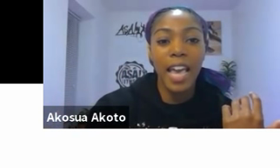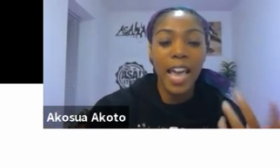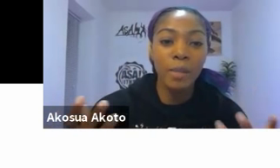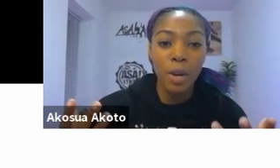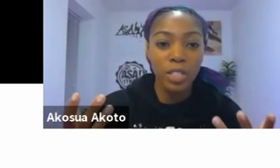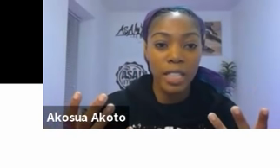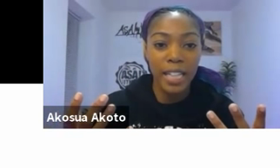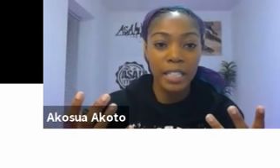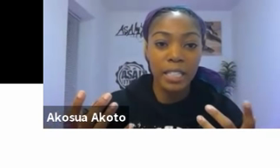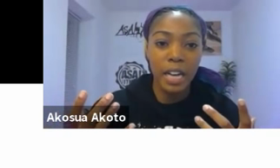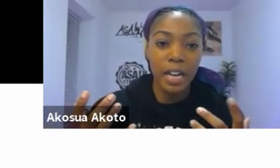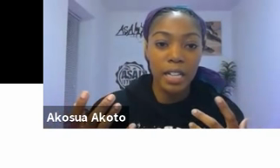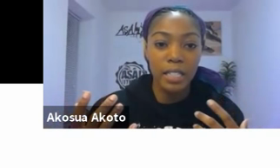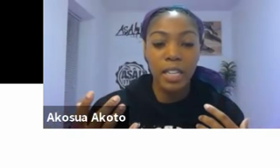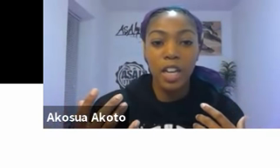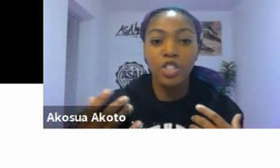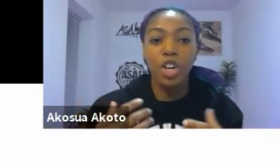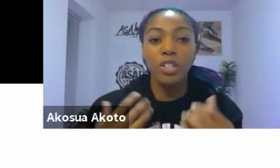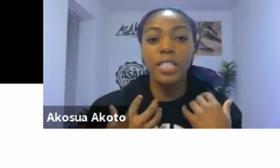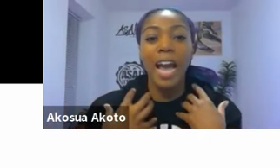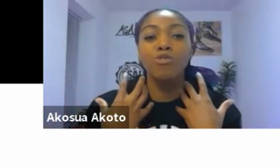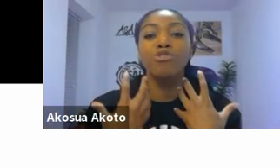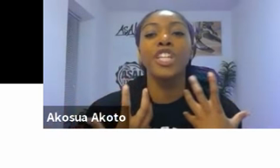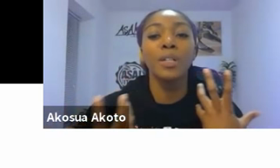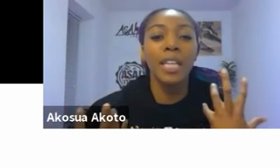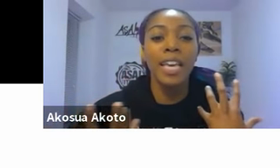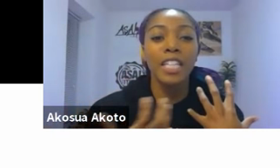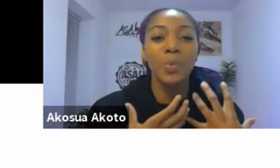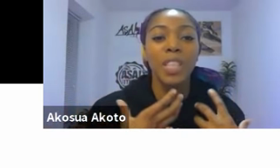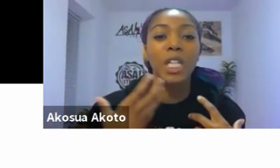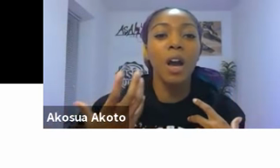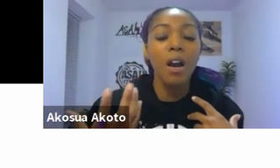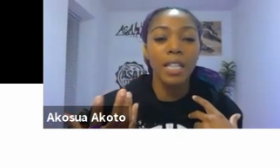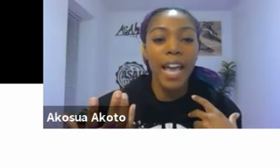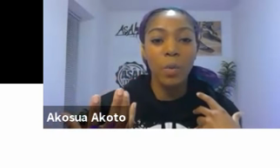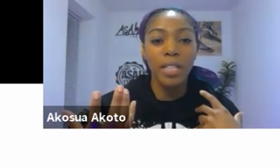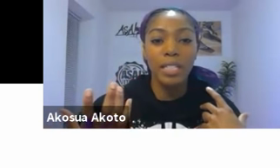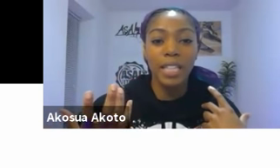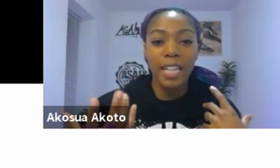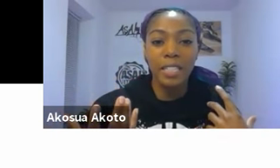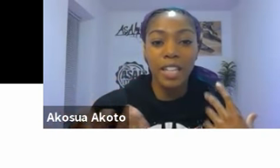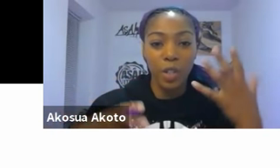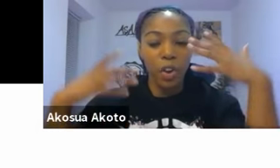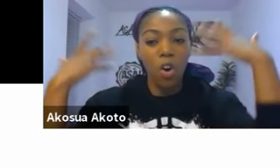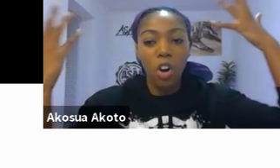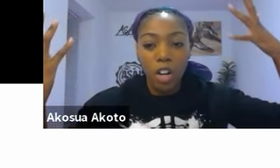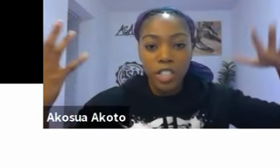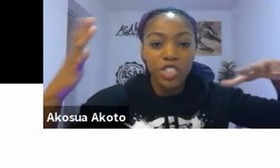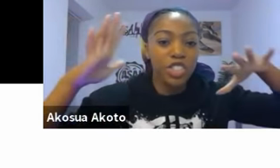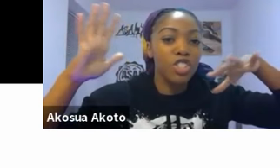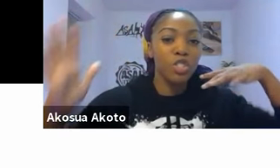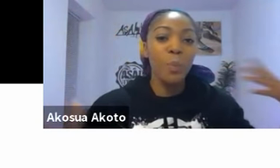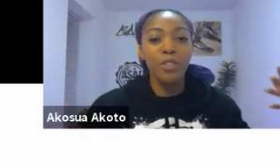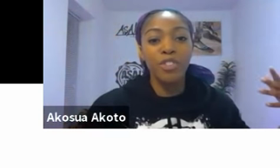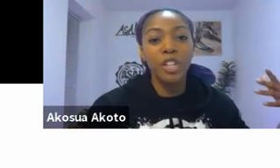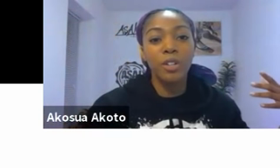of the head motion that it does. You know, you see how regal it is with the long neck when it stands still. The horns are